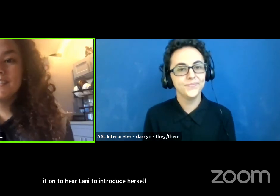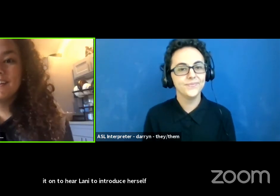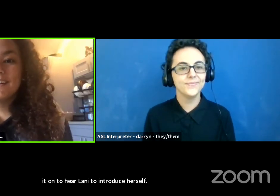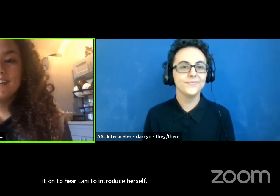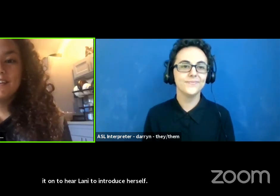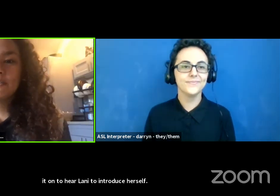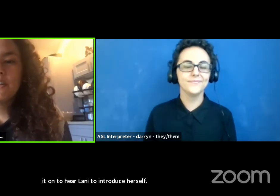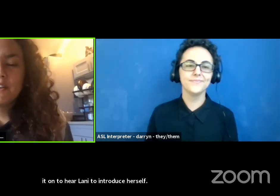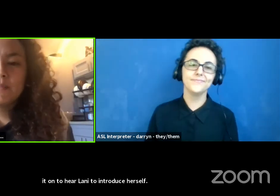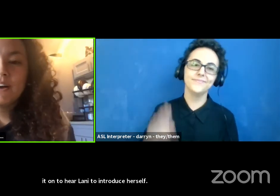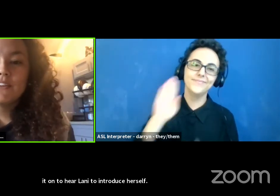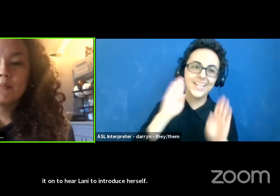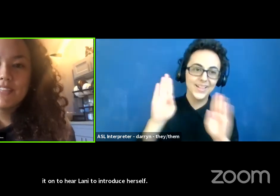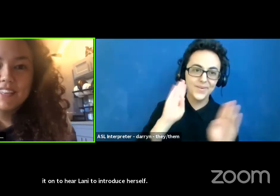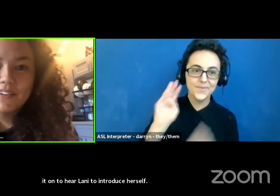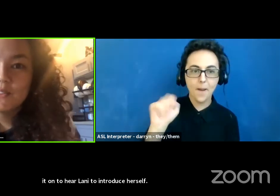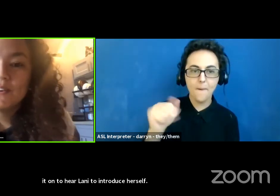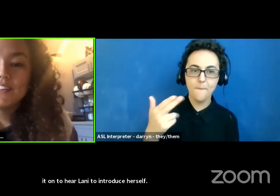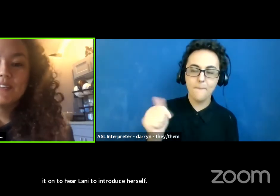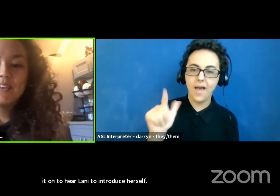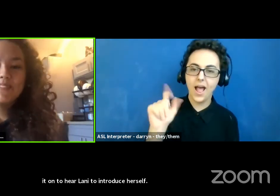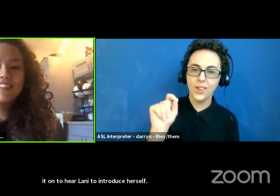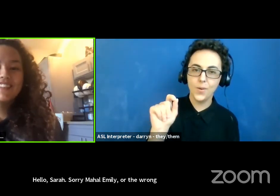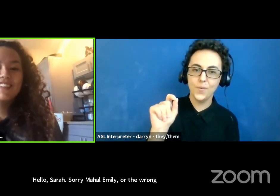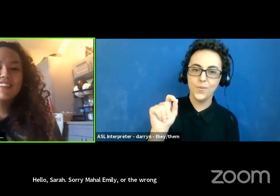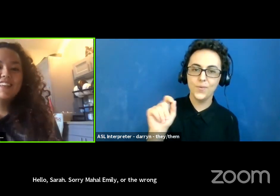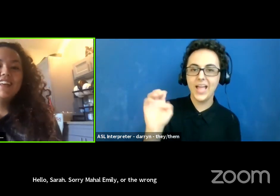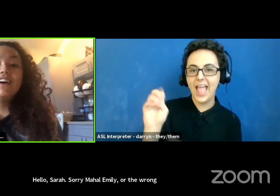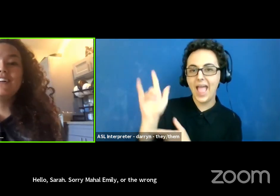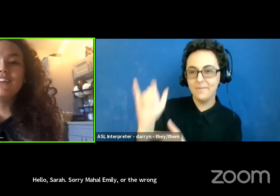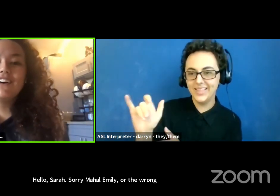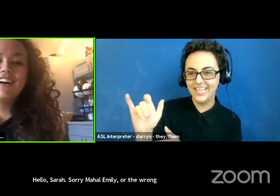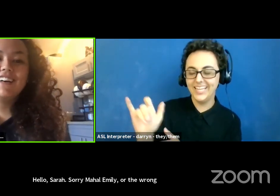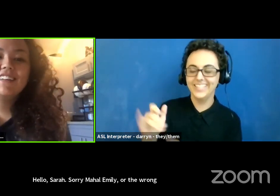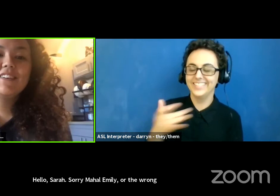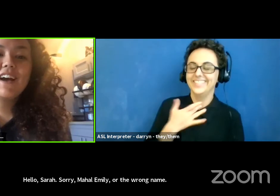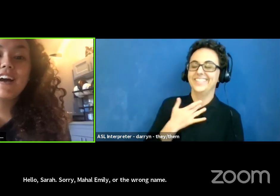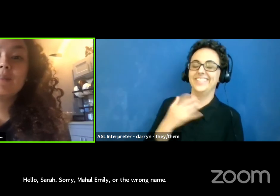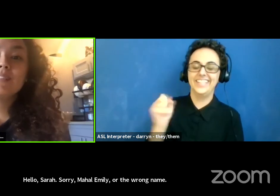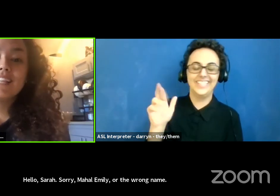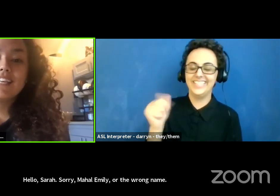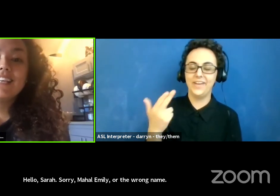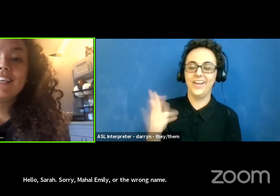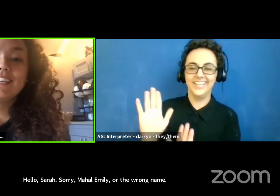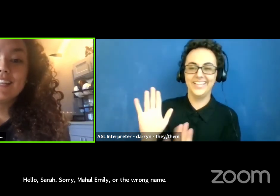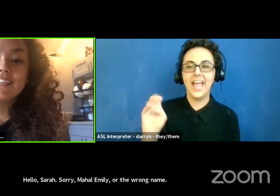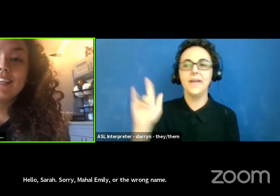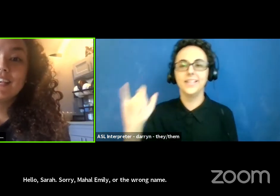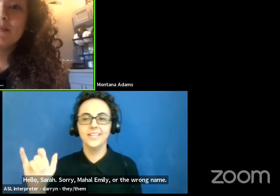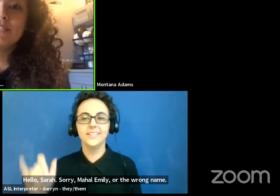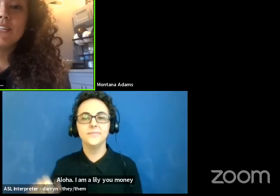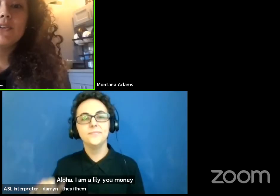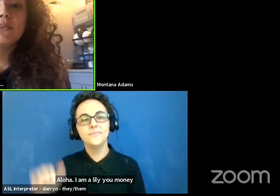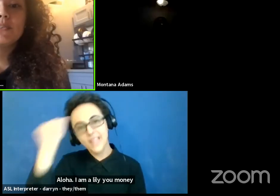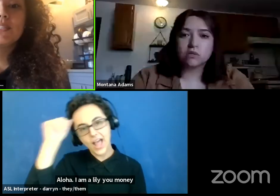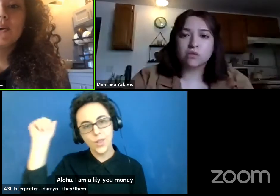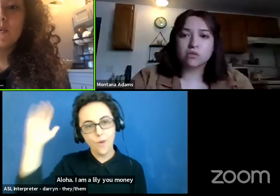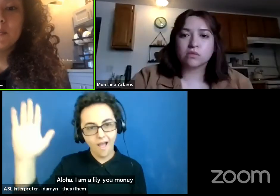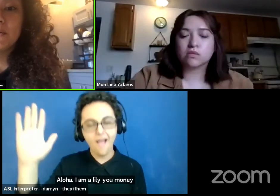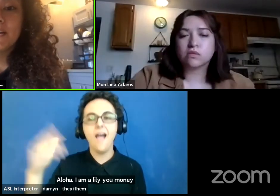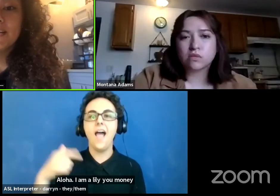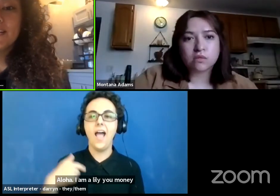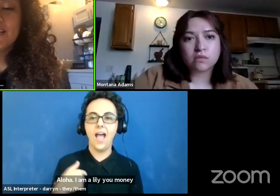Mahalo, Sarah. Oh, sorry, mahalo, Emily. I read the wrong name. Aloha. I am Lily Hi'ilani Kim De La